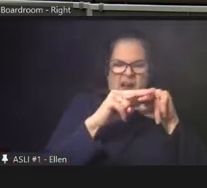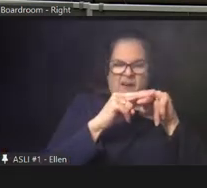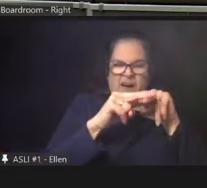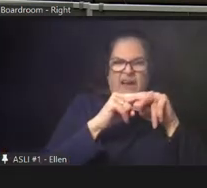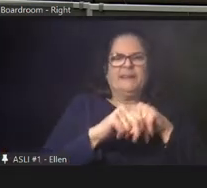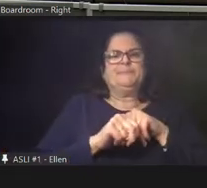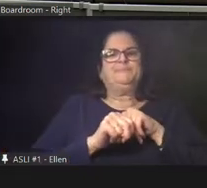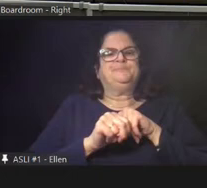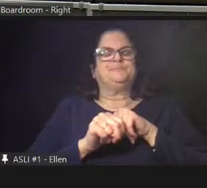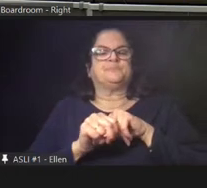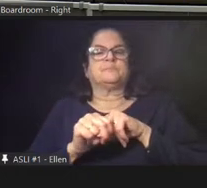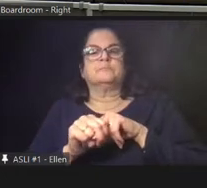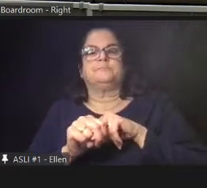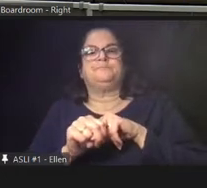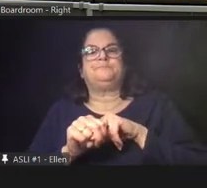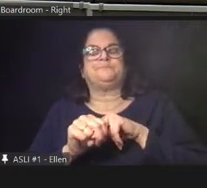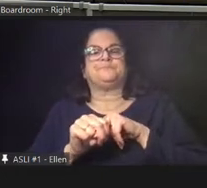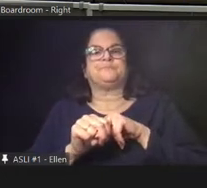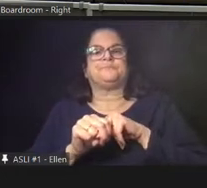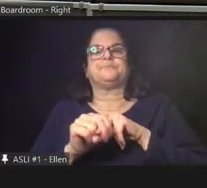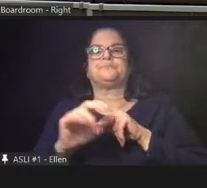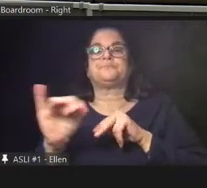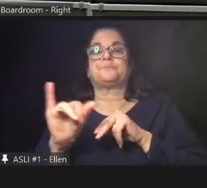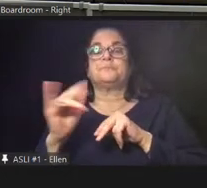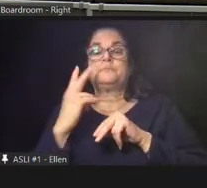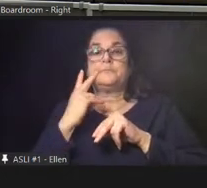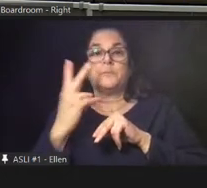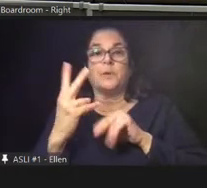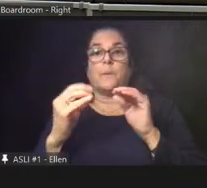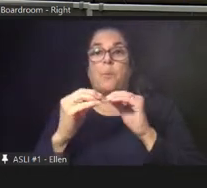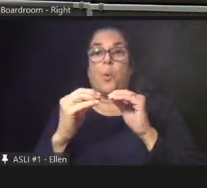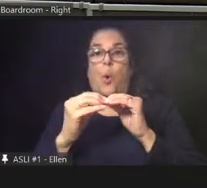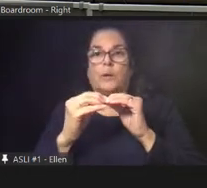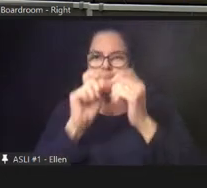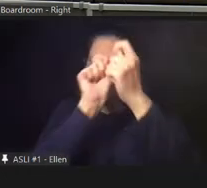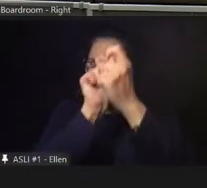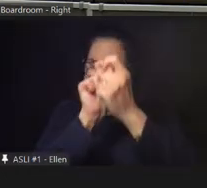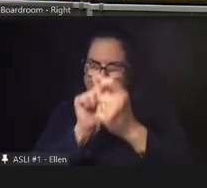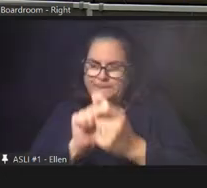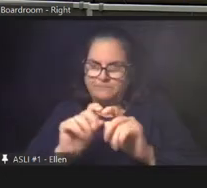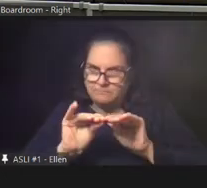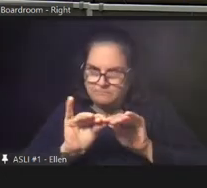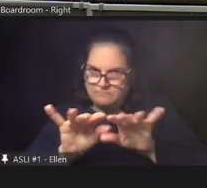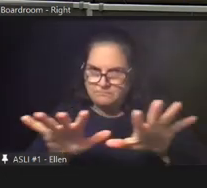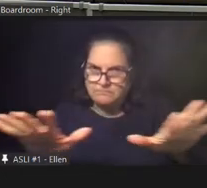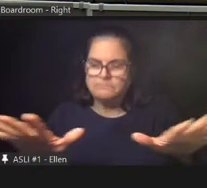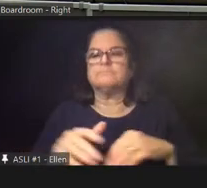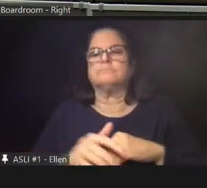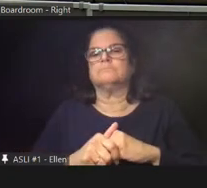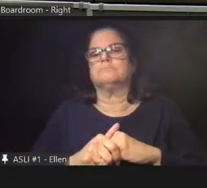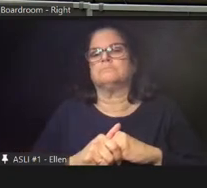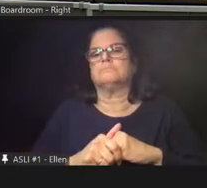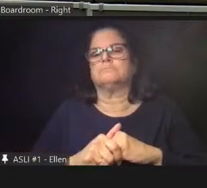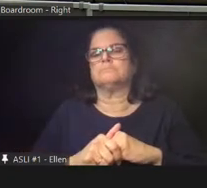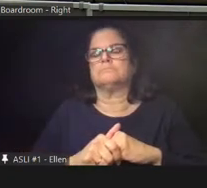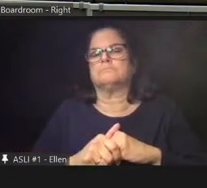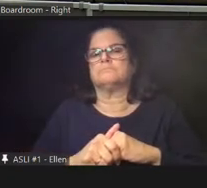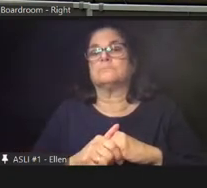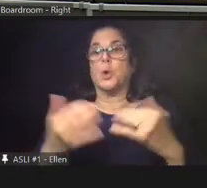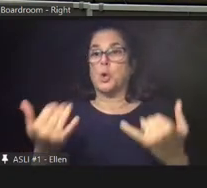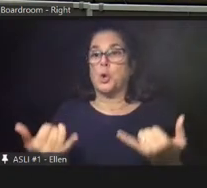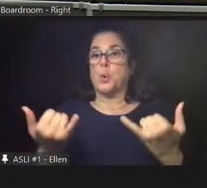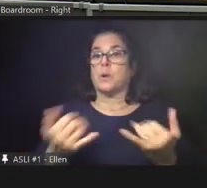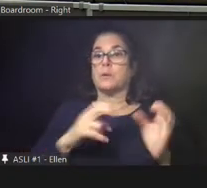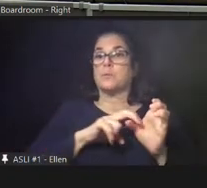service optimization or scorecard, you will also see more detail on bus and rail ridership results, specifically how current ridership